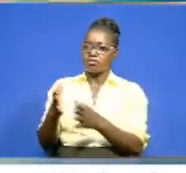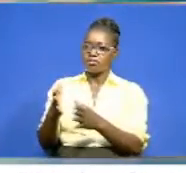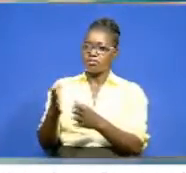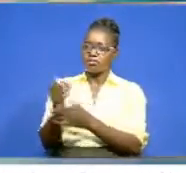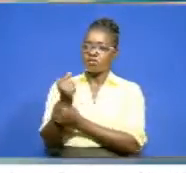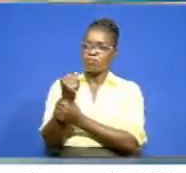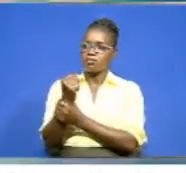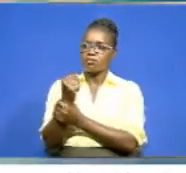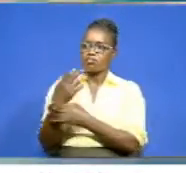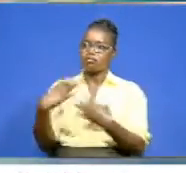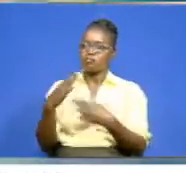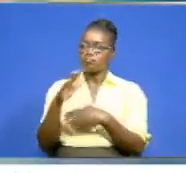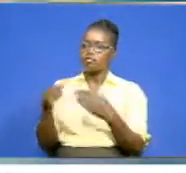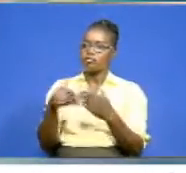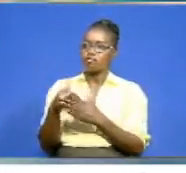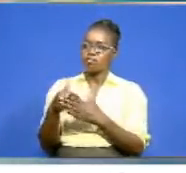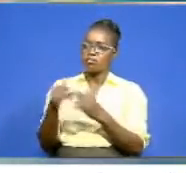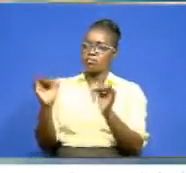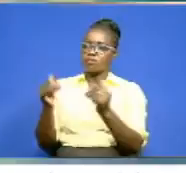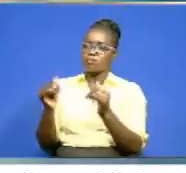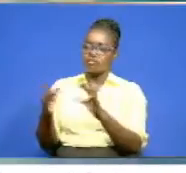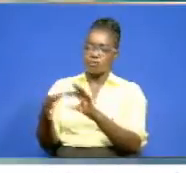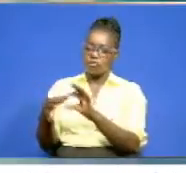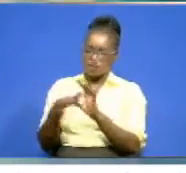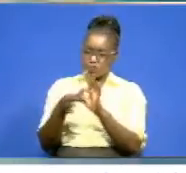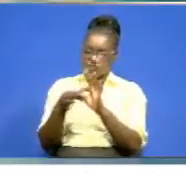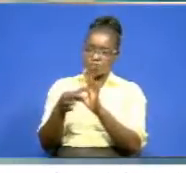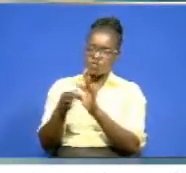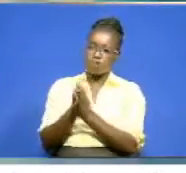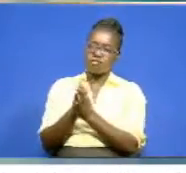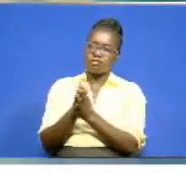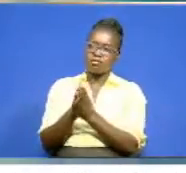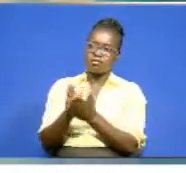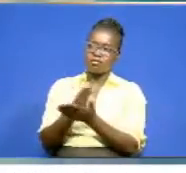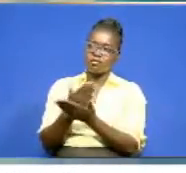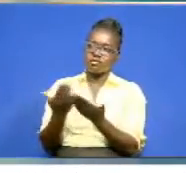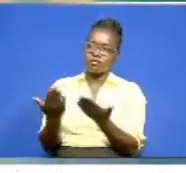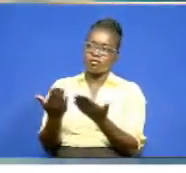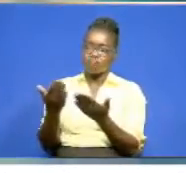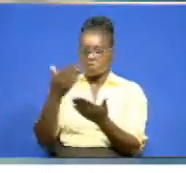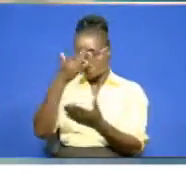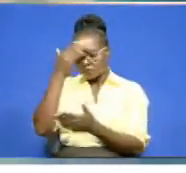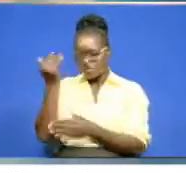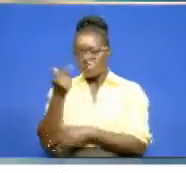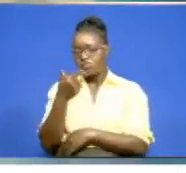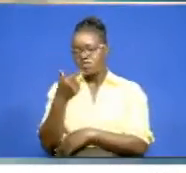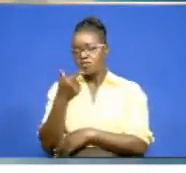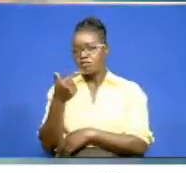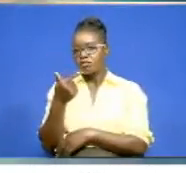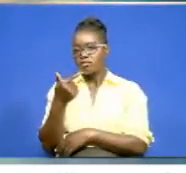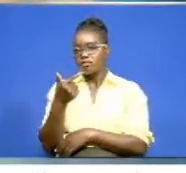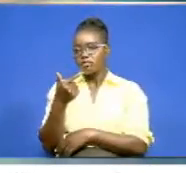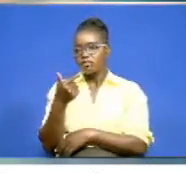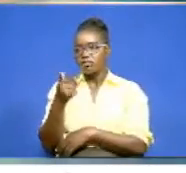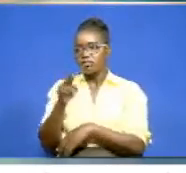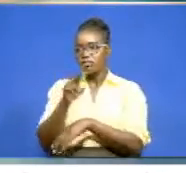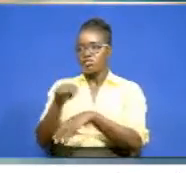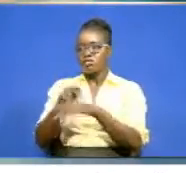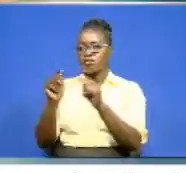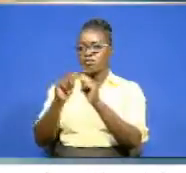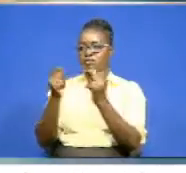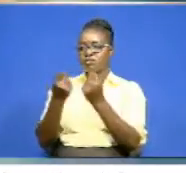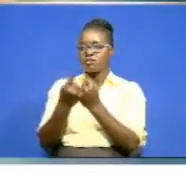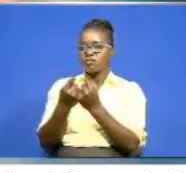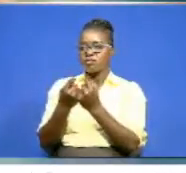everybody, even the media, the corporate. And there is something that we forgot to say. Mm-hmm. We have the national team